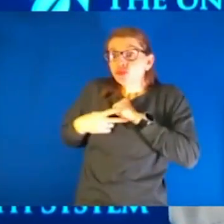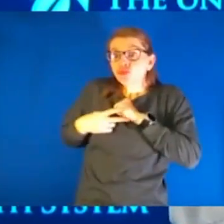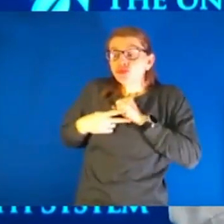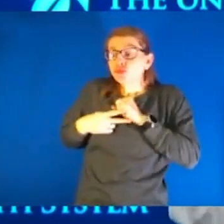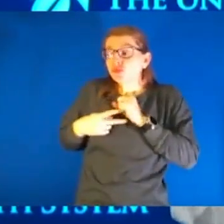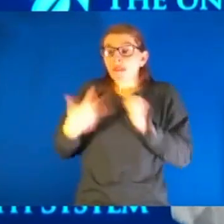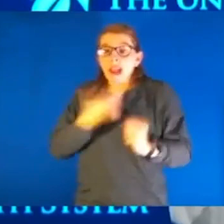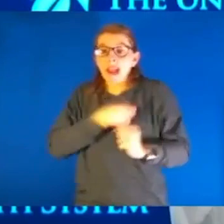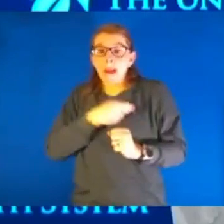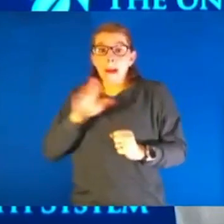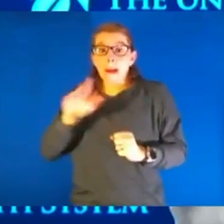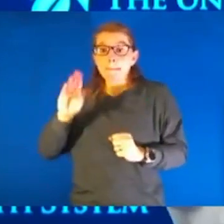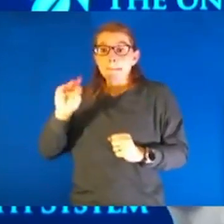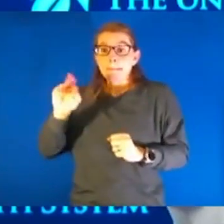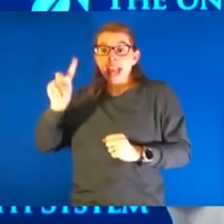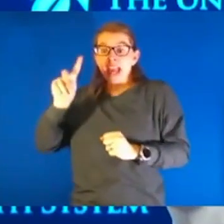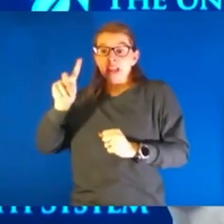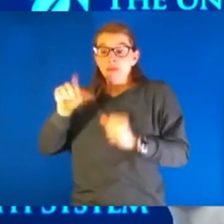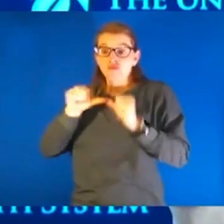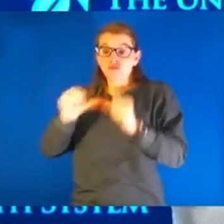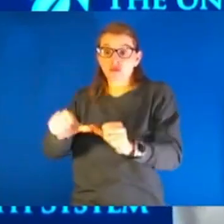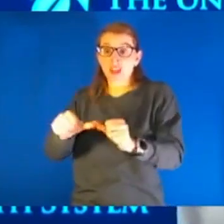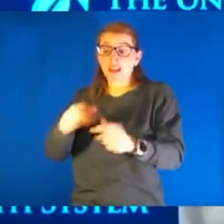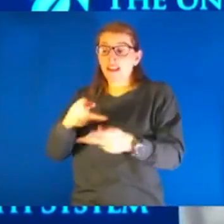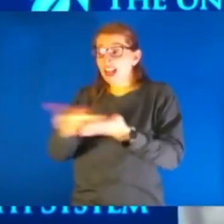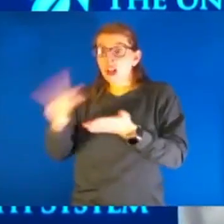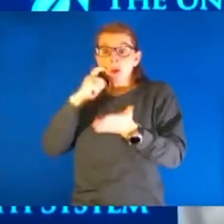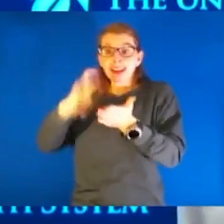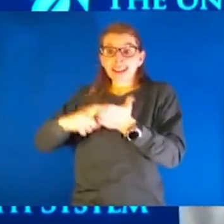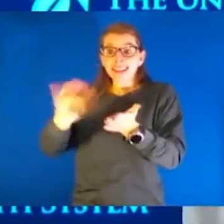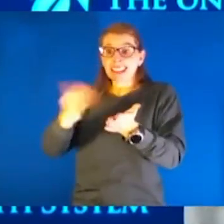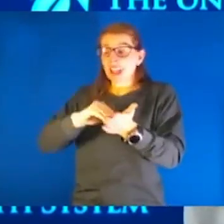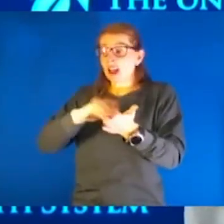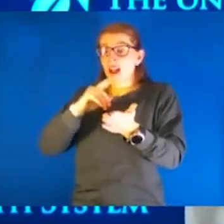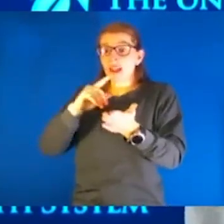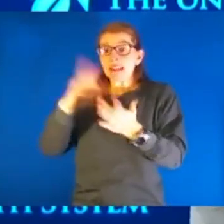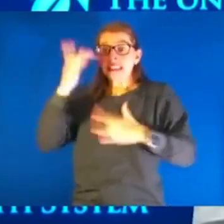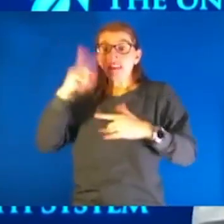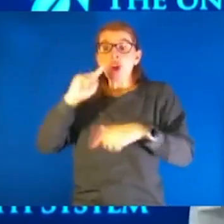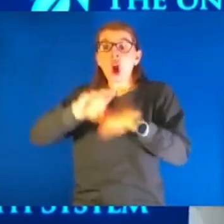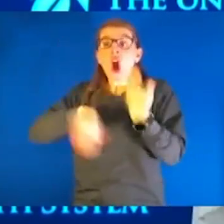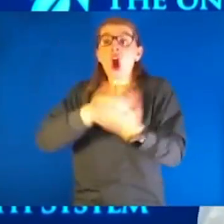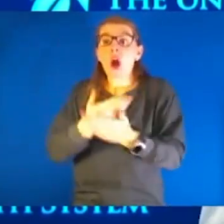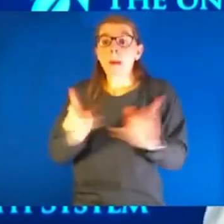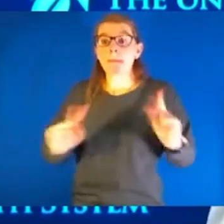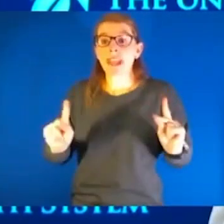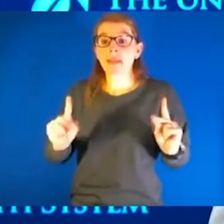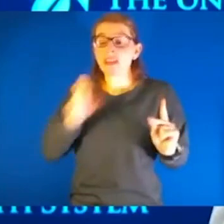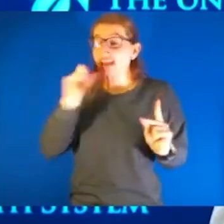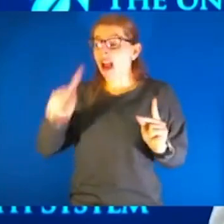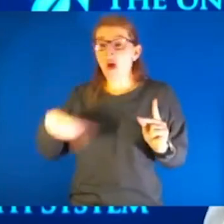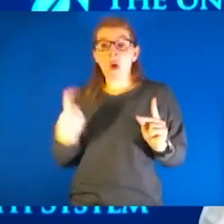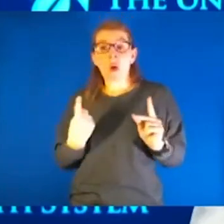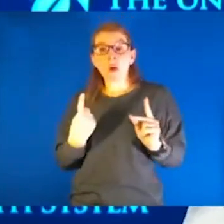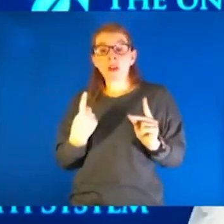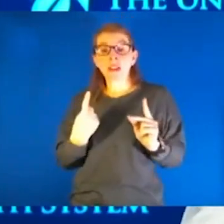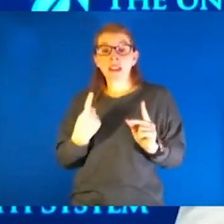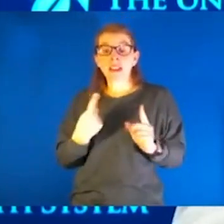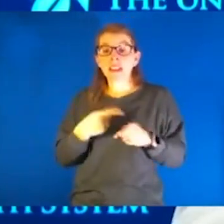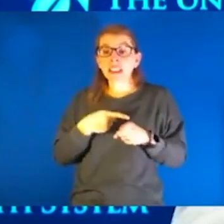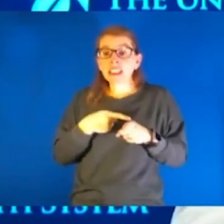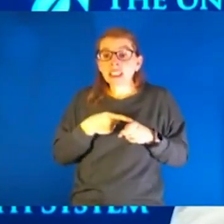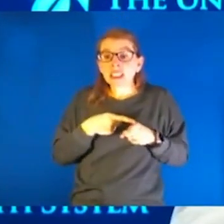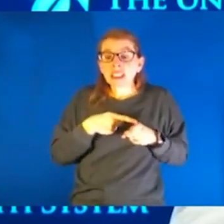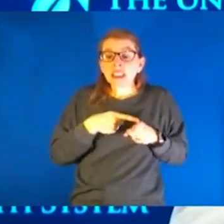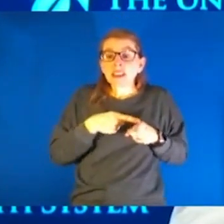on, failing to recognize once again that this is a disease of all humanity, not just special segments of it. That's right.